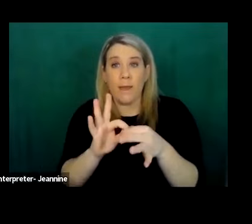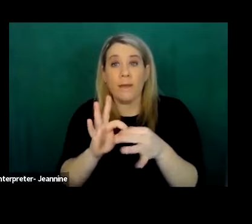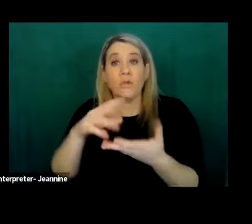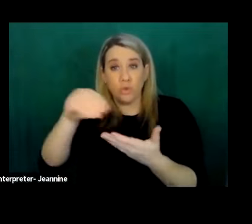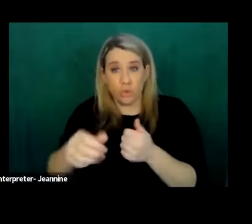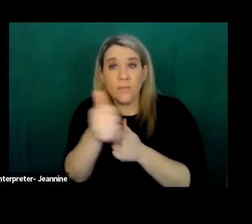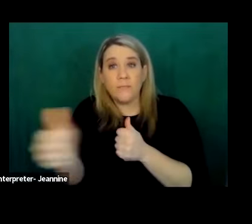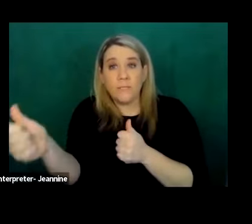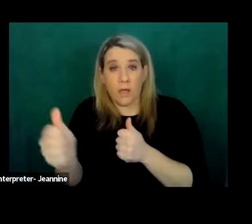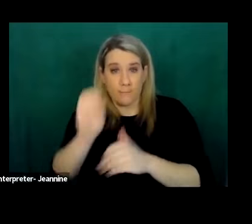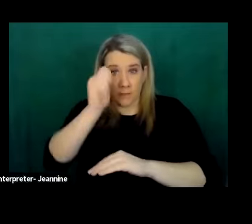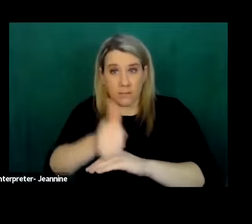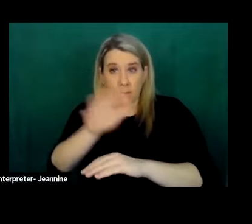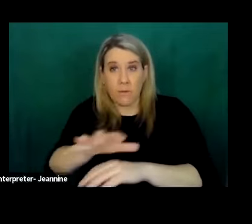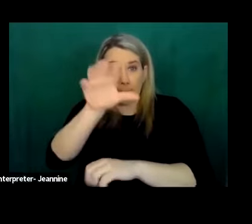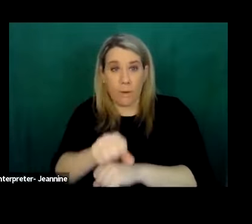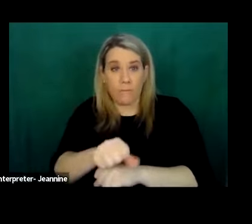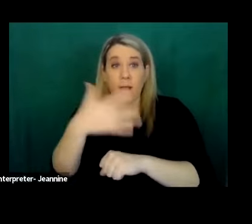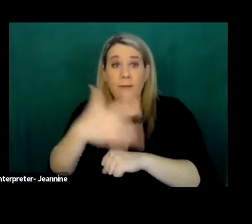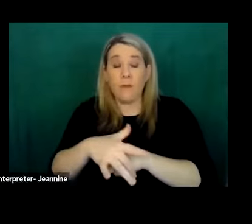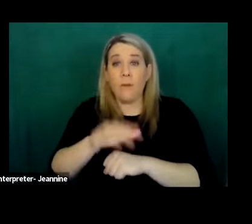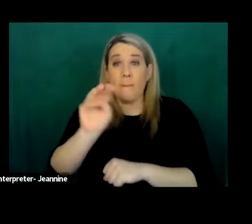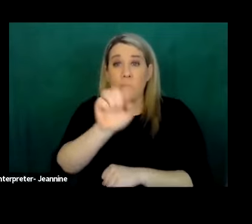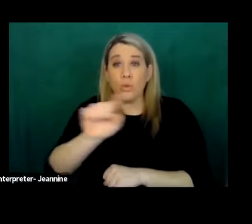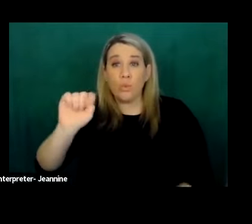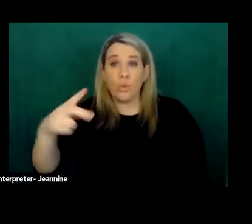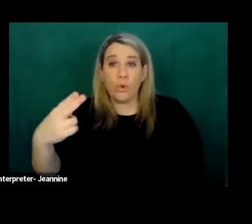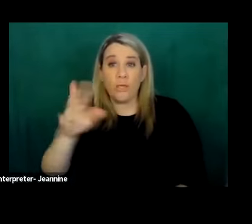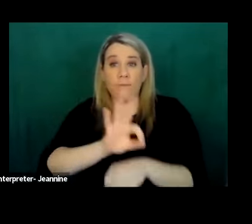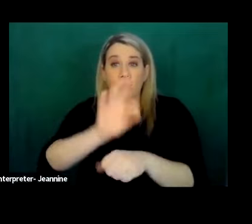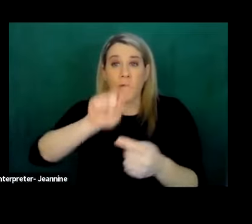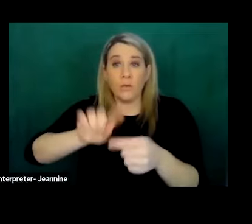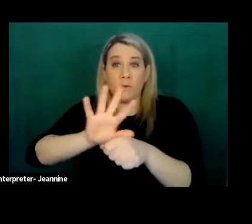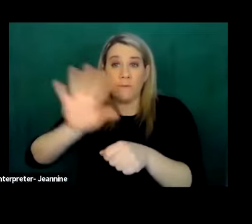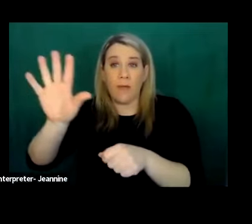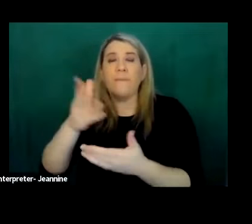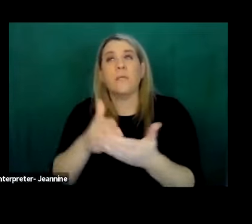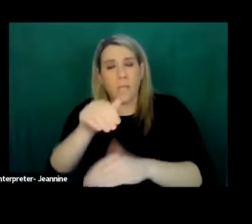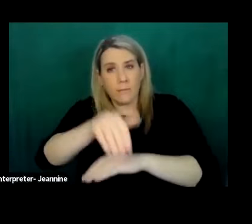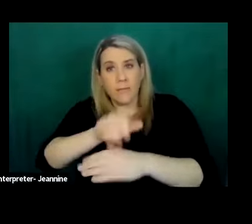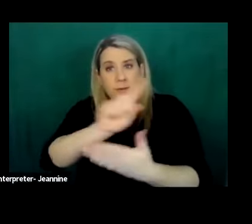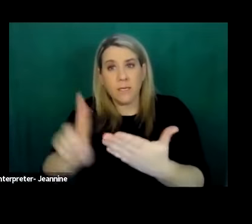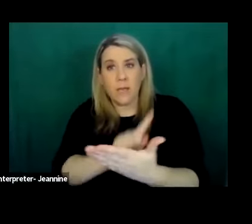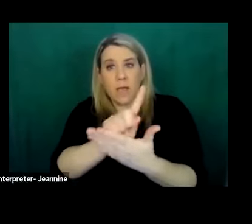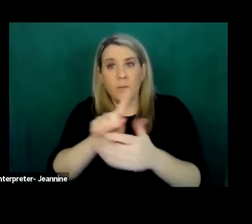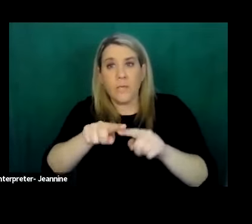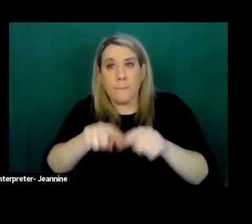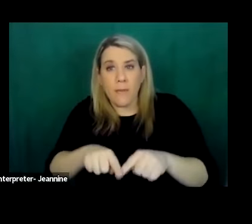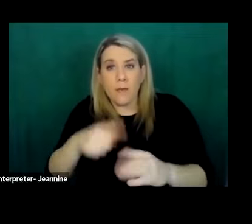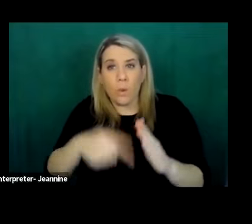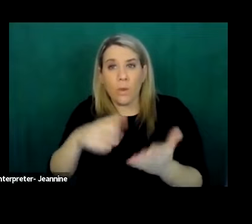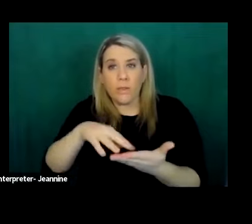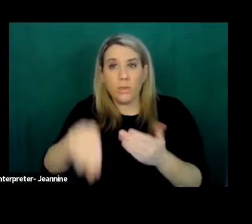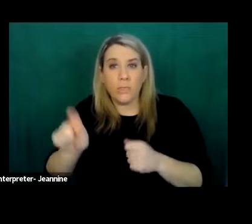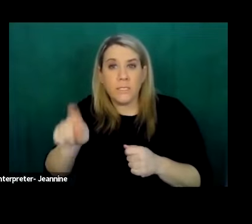via Beach Connect. We are available Monday through Thursday from 9 to 5 and some evening hours depending on the need for our students, as